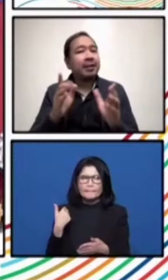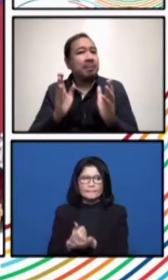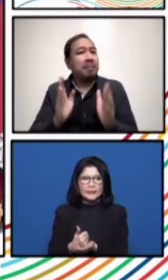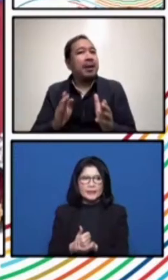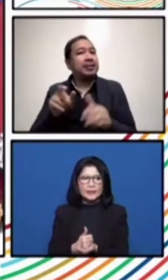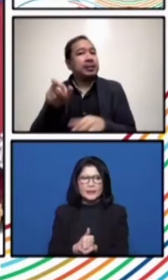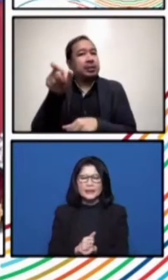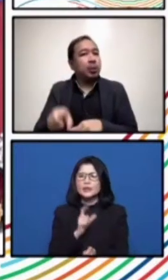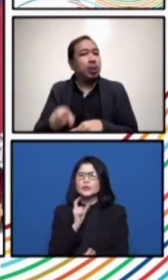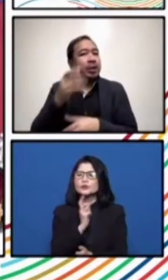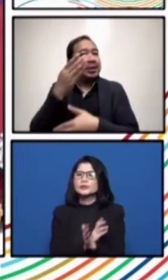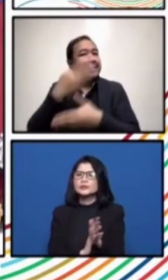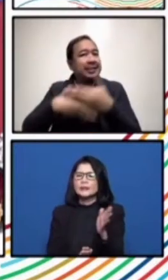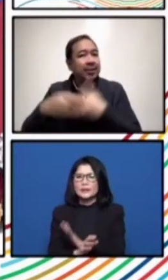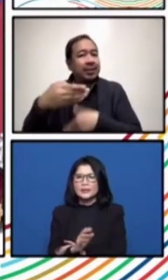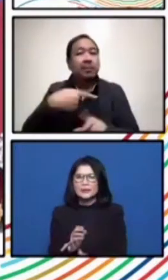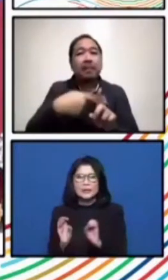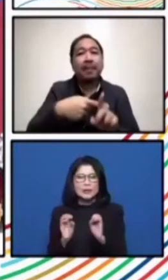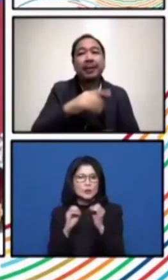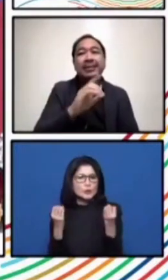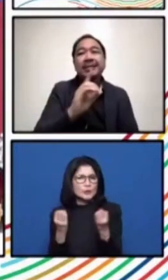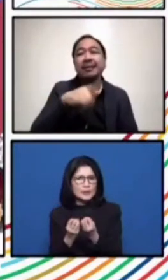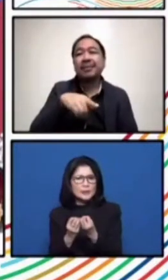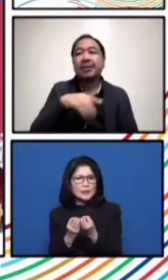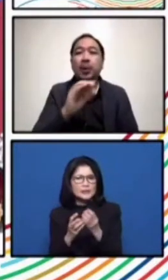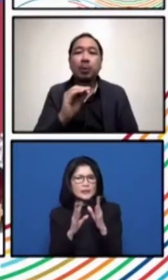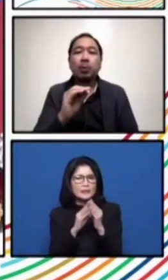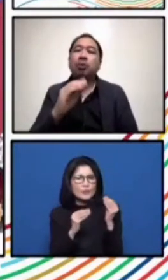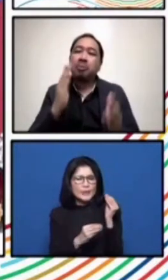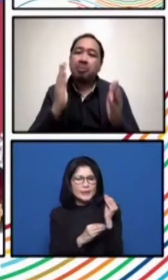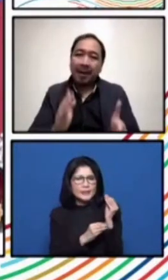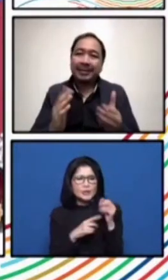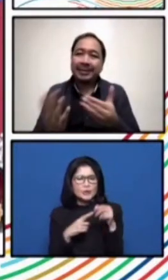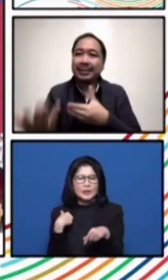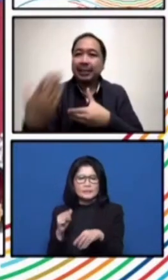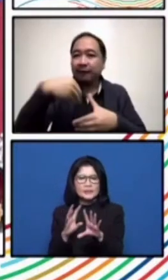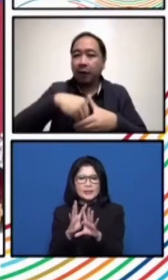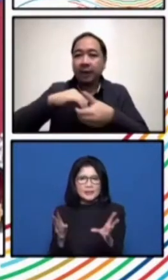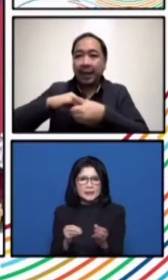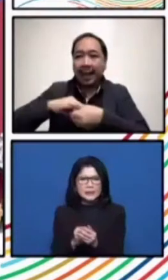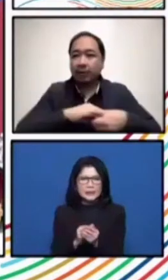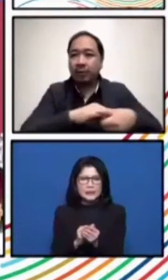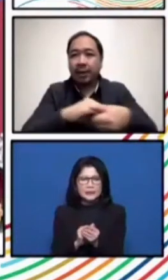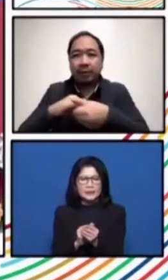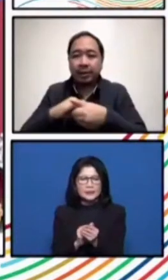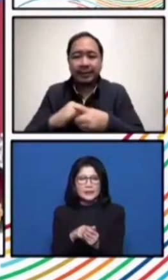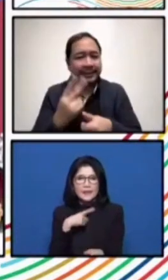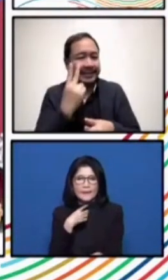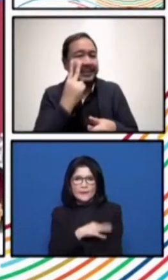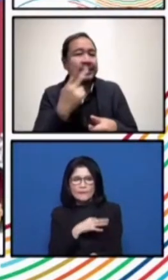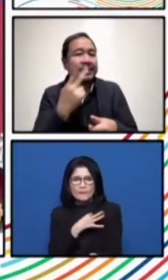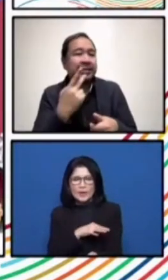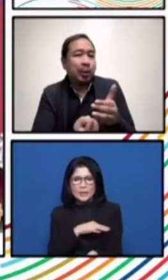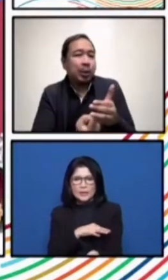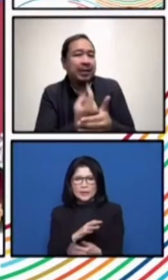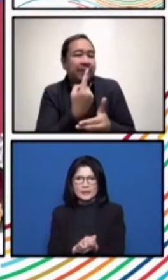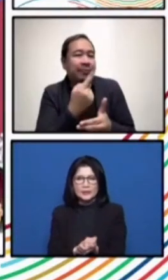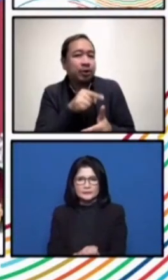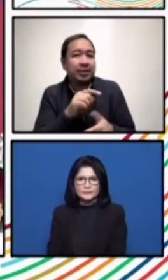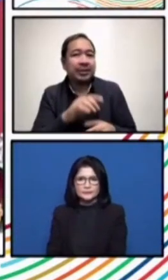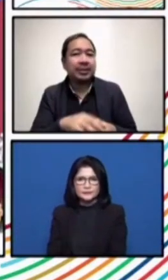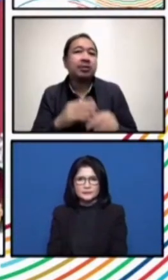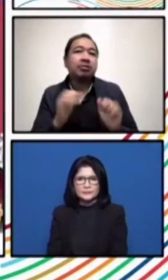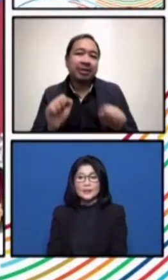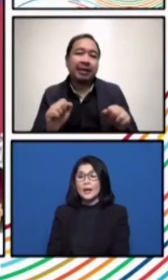organizations to engage collaborate and tap these opportunities it is a two-way street after all finally